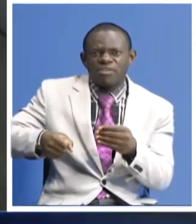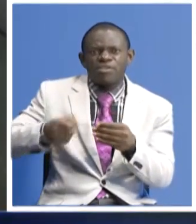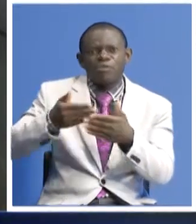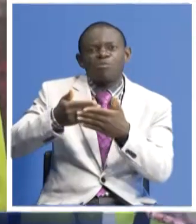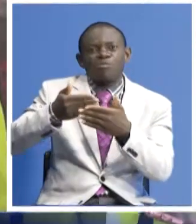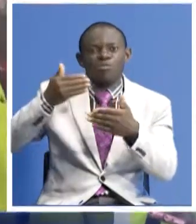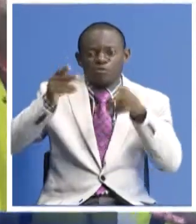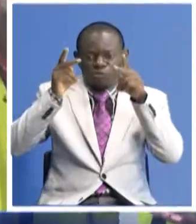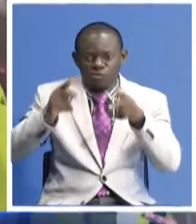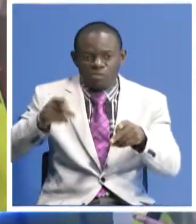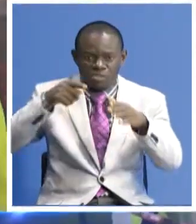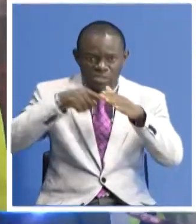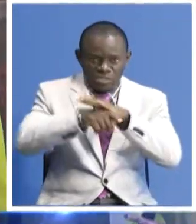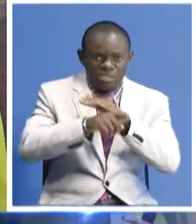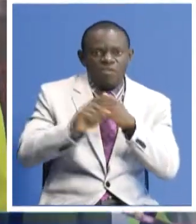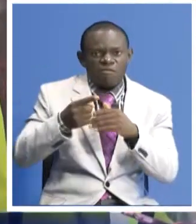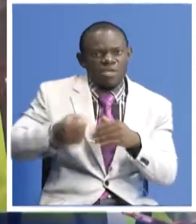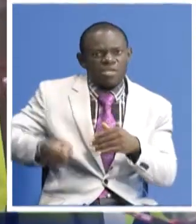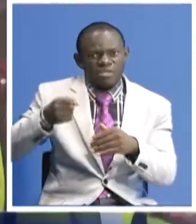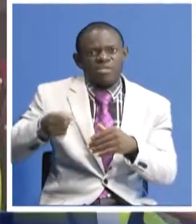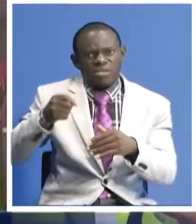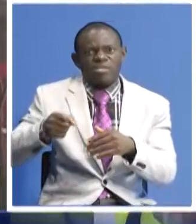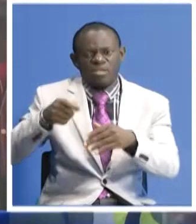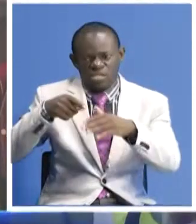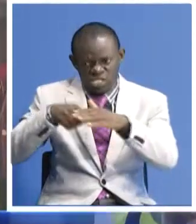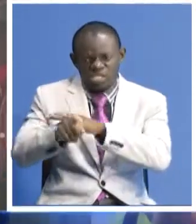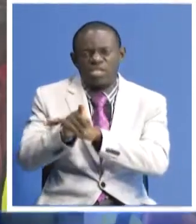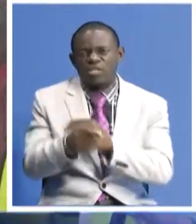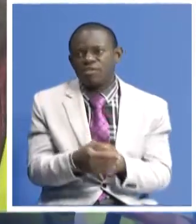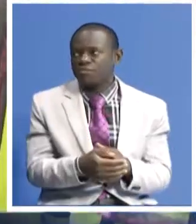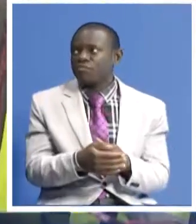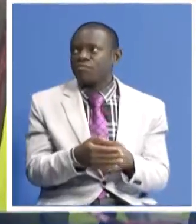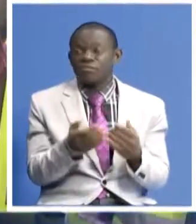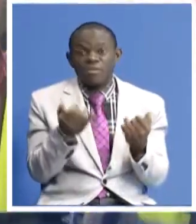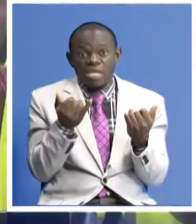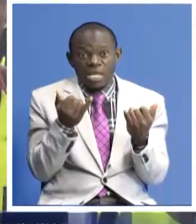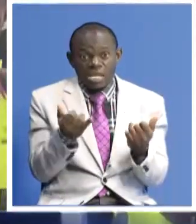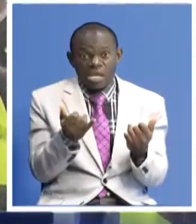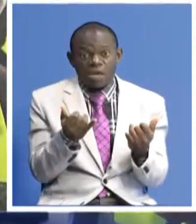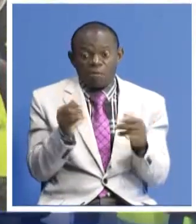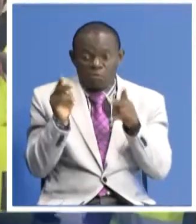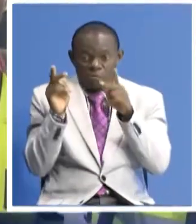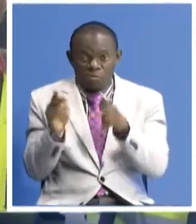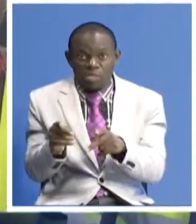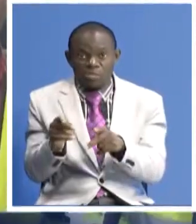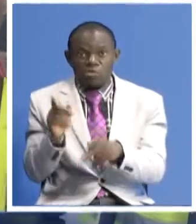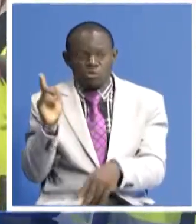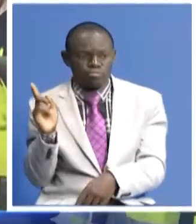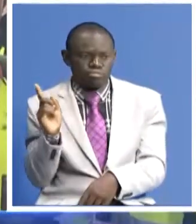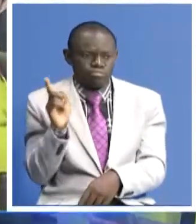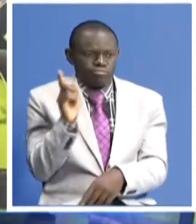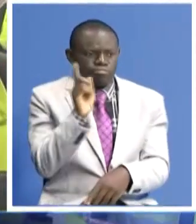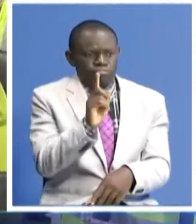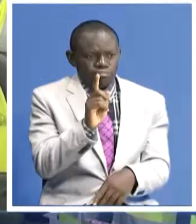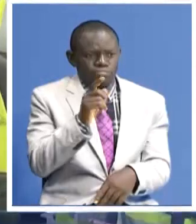screening. So at the moment, as you already know, you go through security and your luggage is screened before it's checked in. And in this